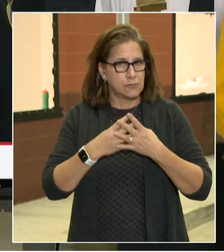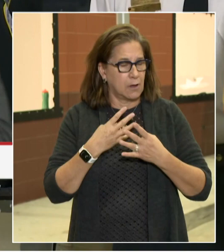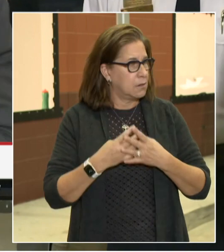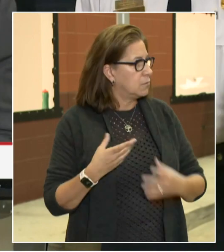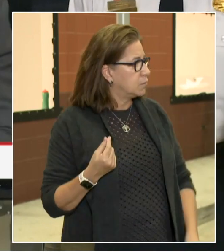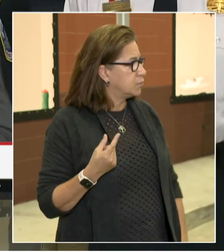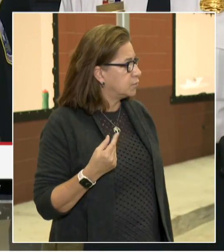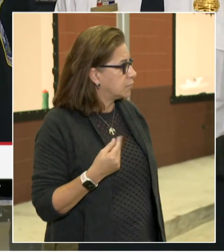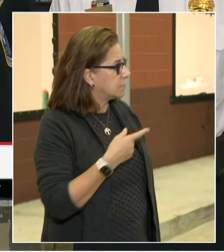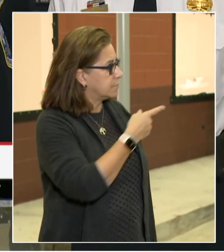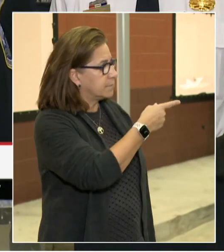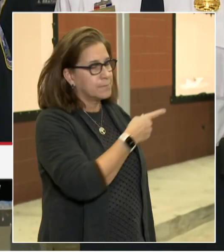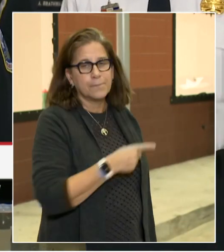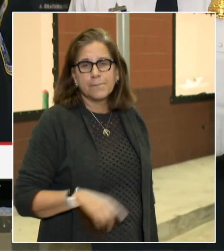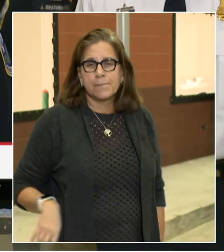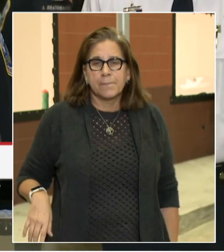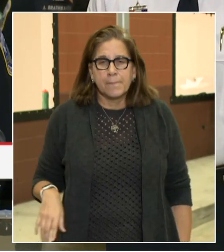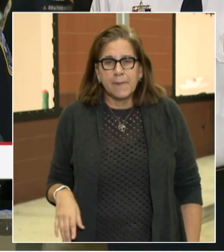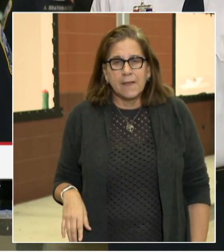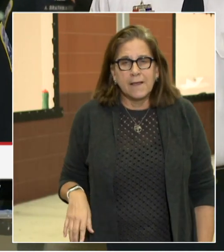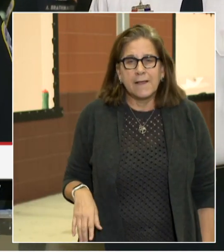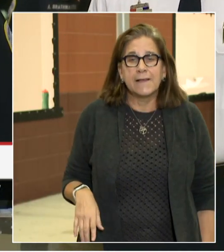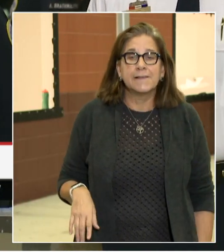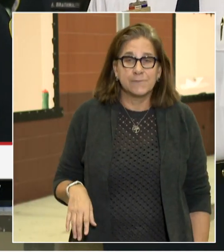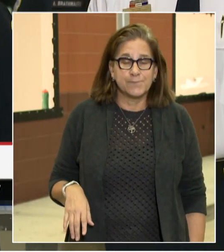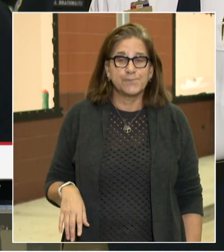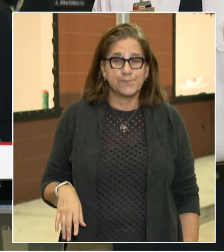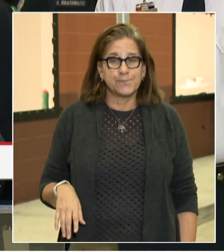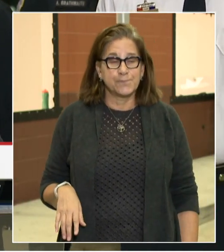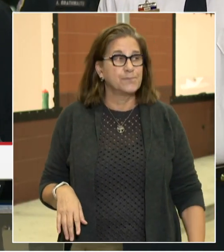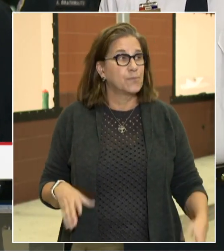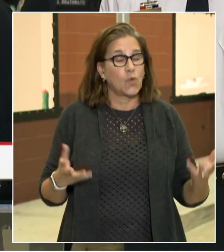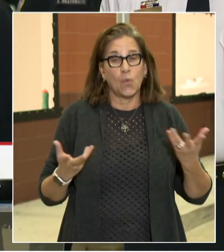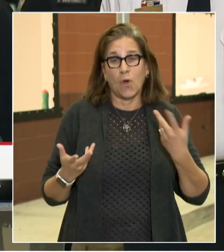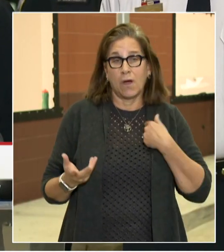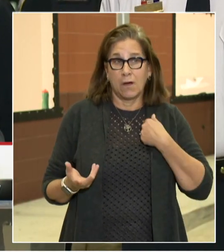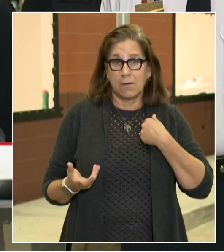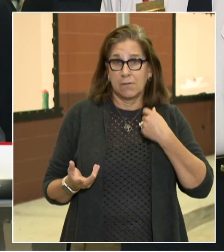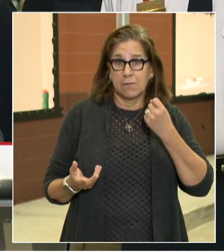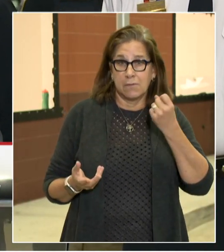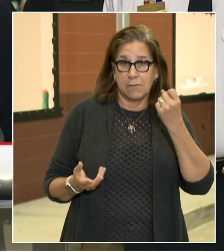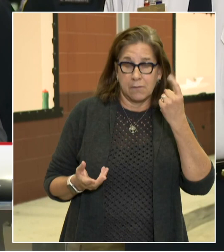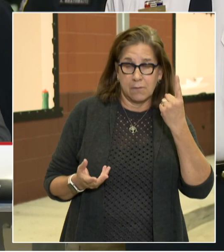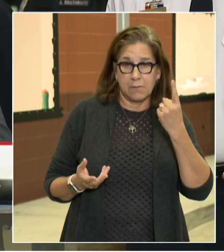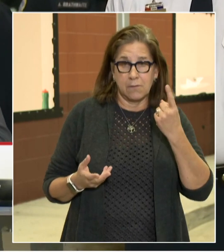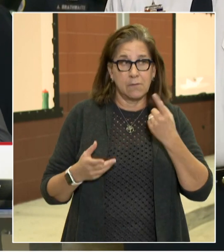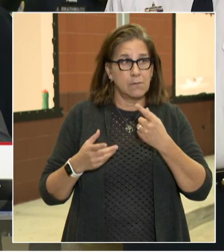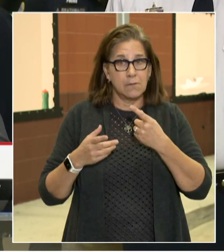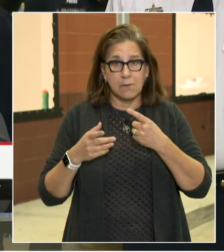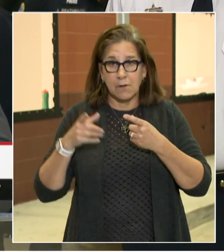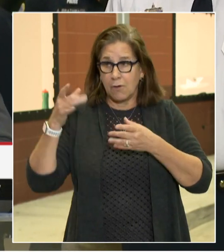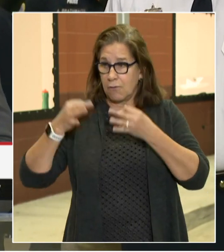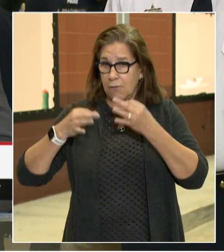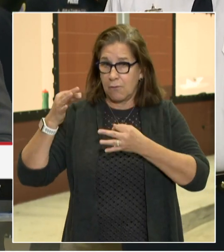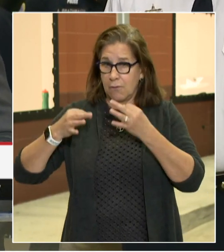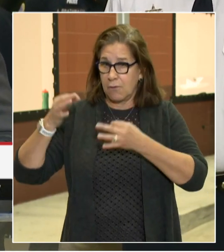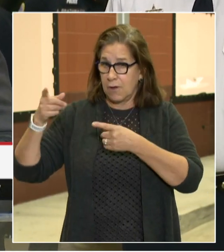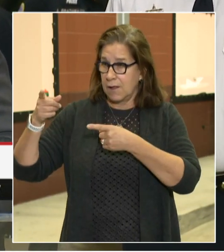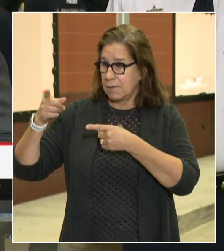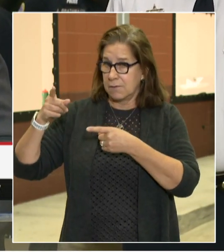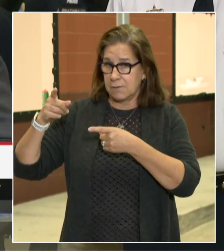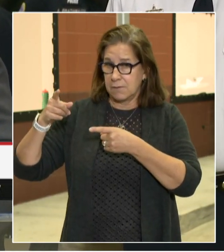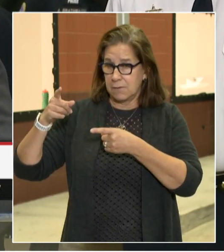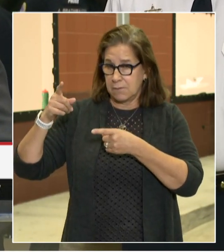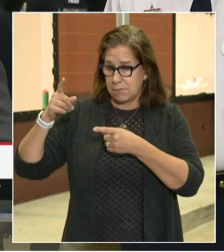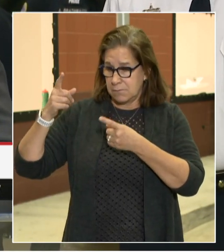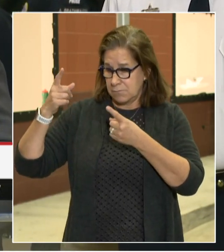Thank you, ma'am. I think what we saw at the courthouse as we were having that hearing is all the documentation that was